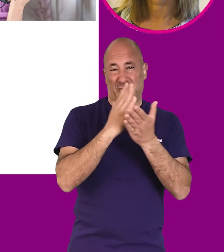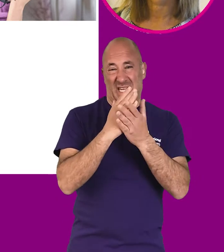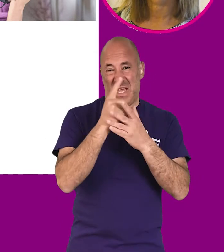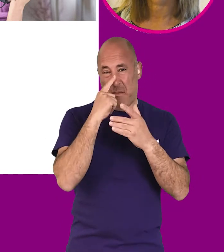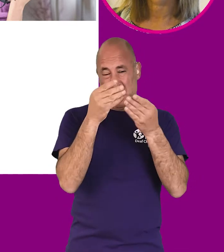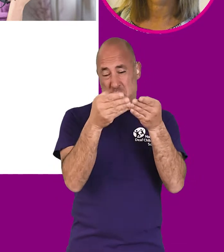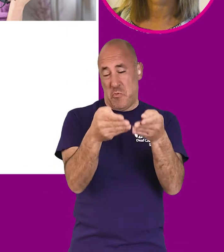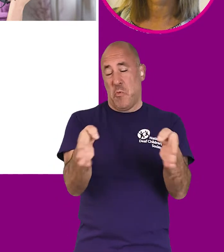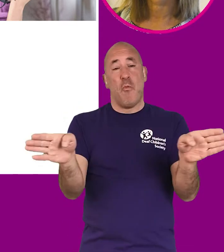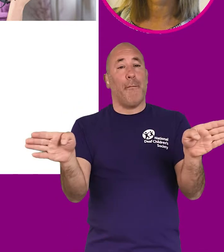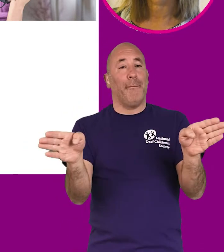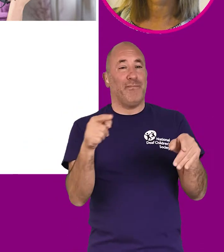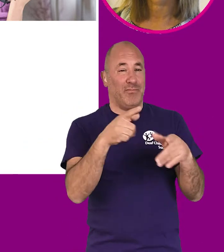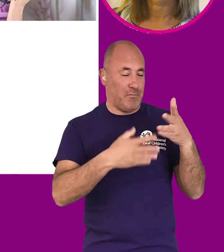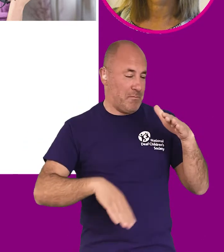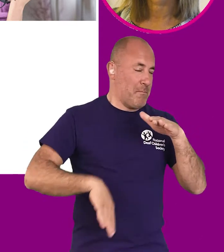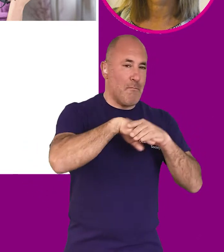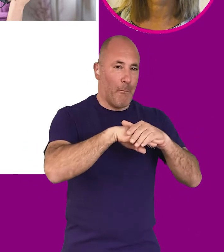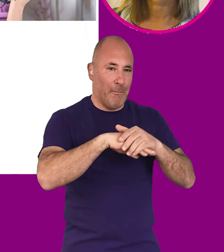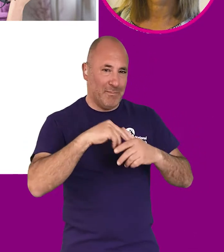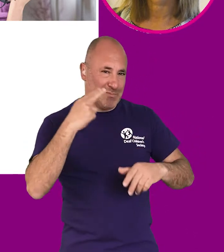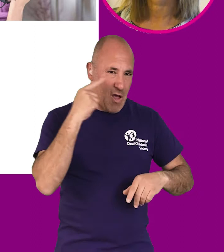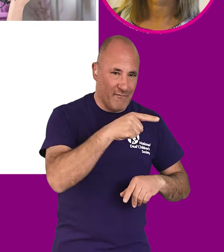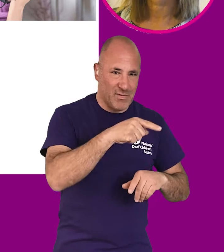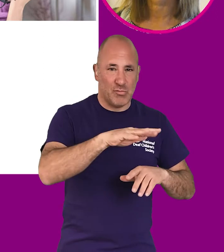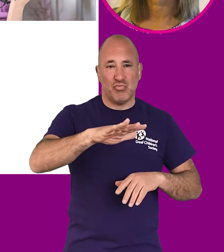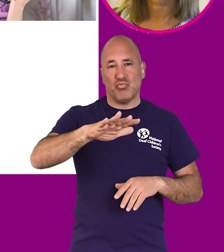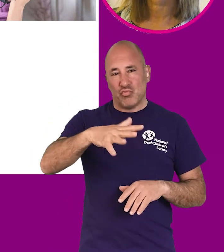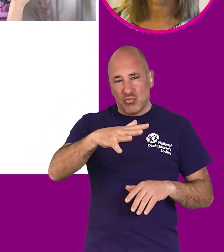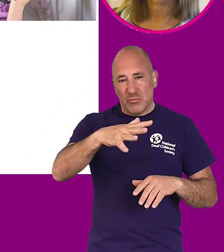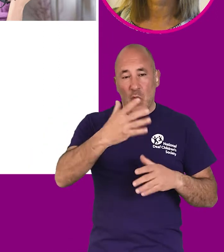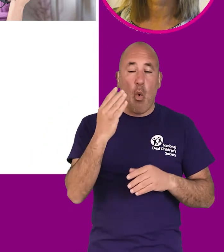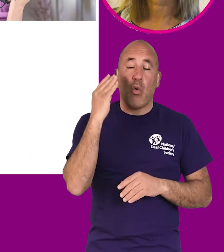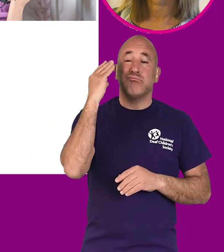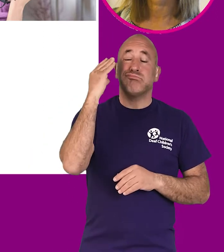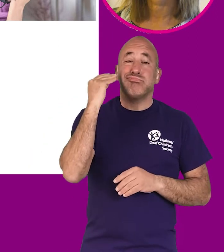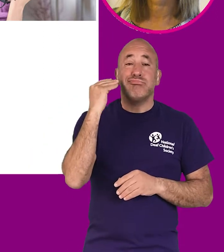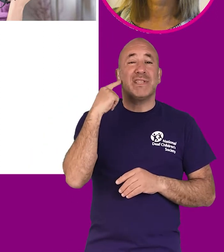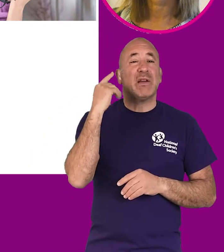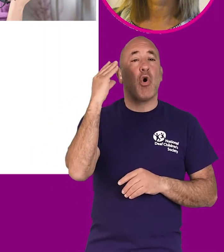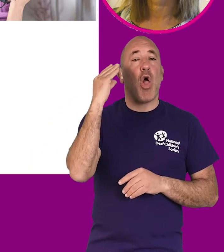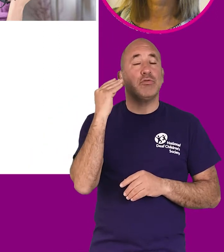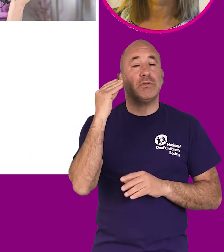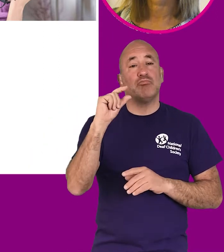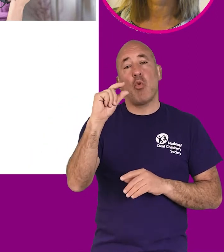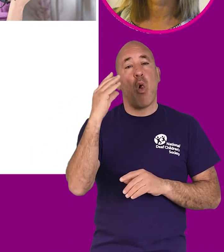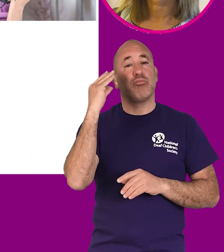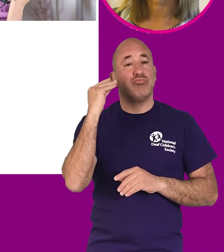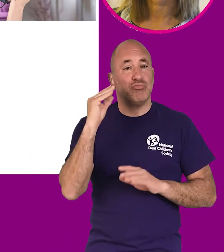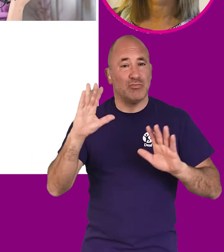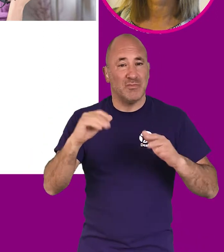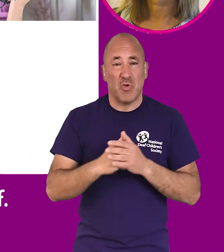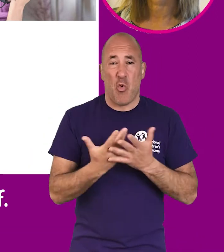So deafness can be anything from being profoundly deaf to having a moderate or just mild hearing